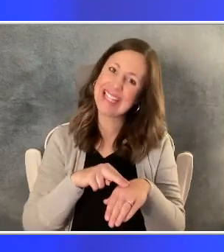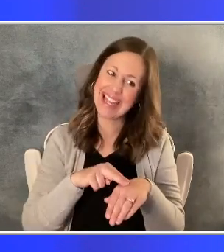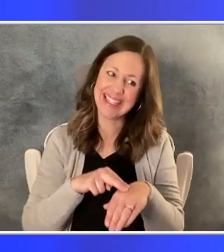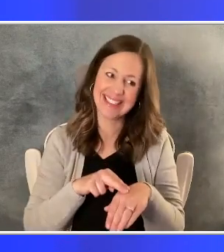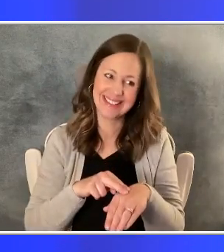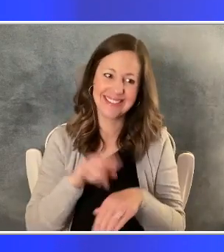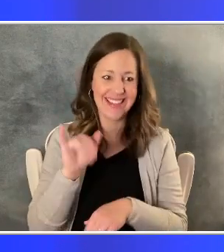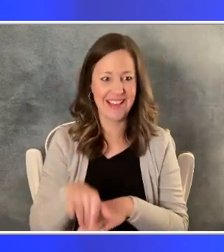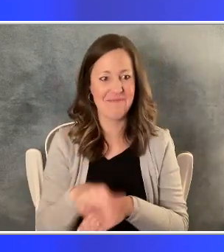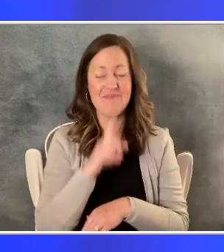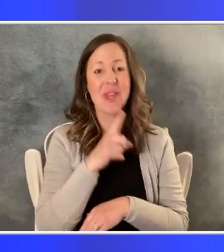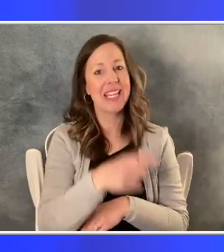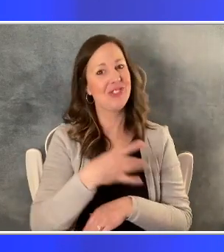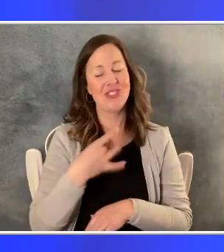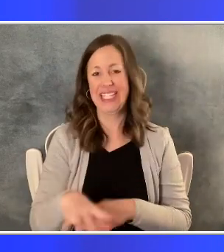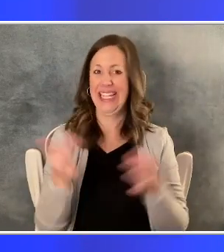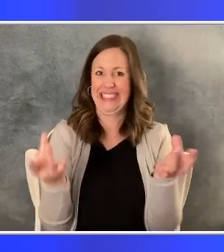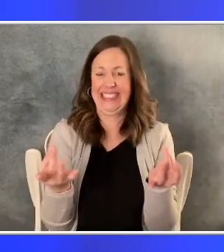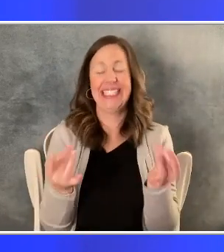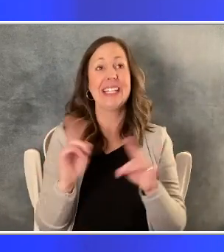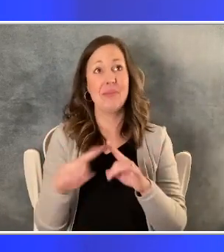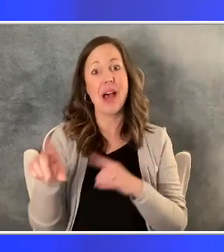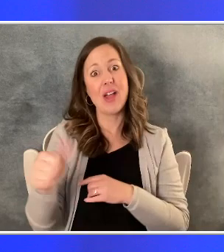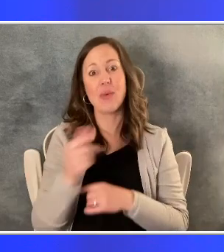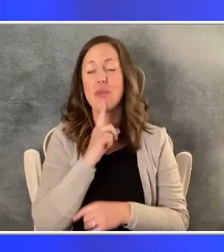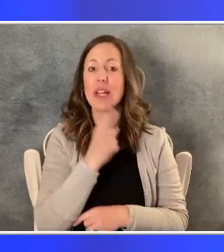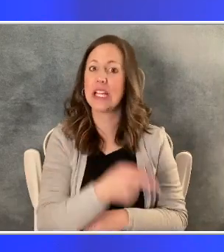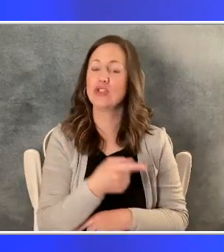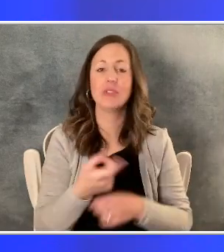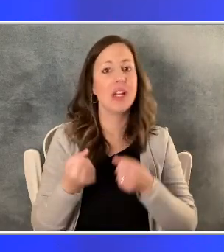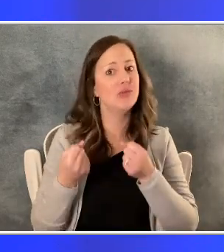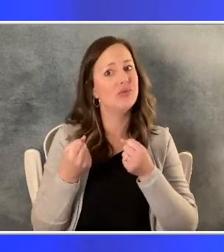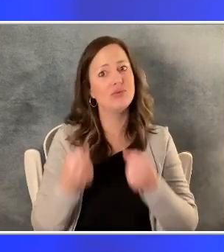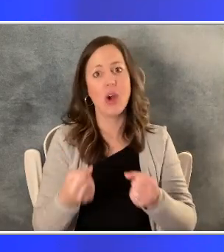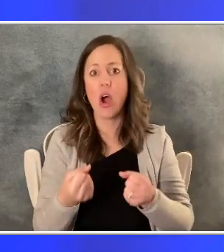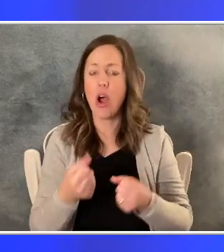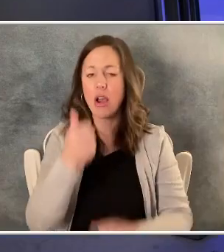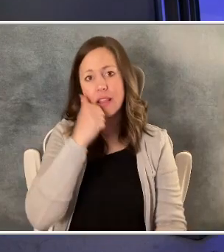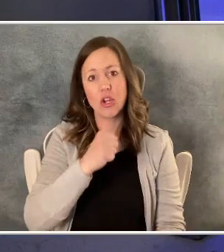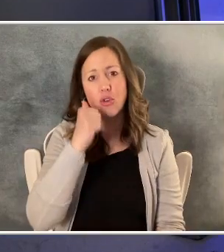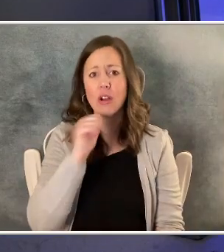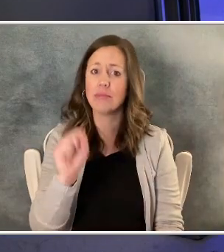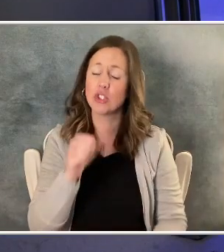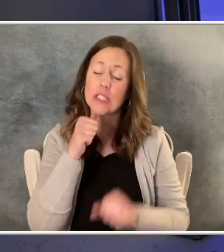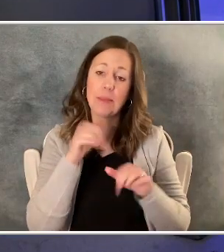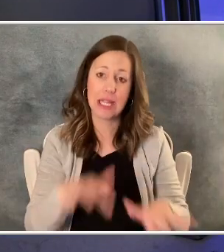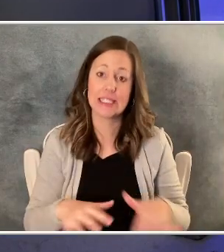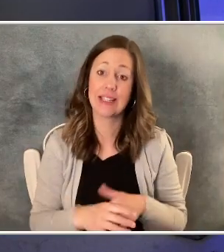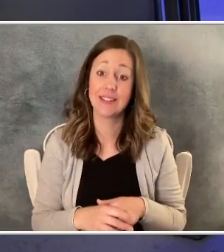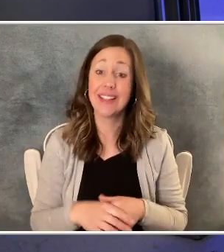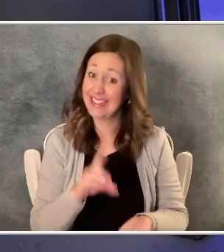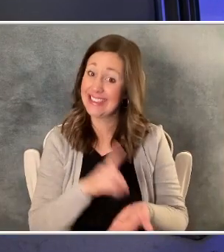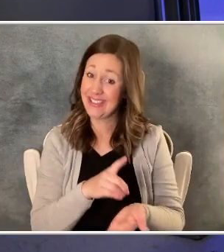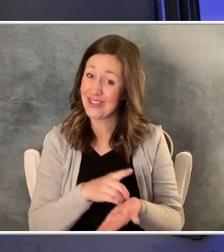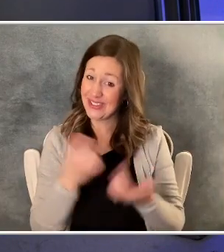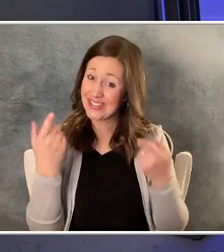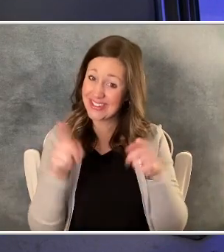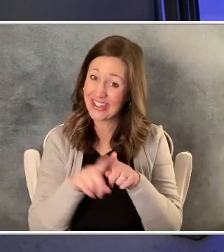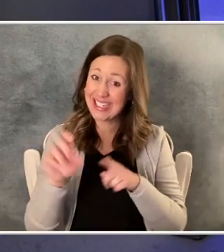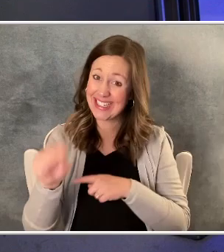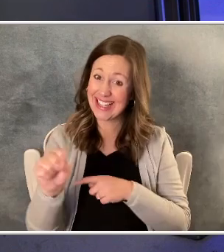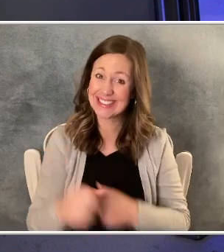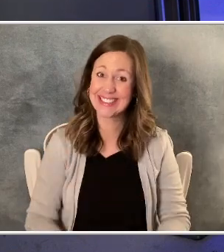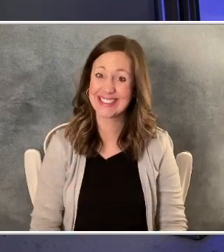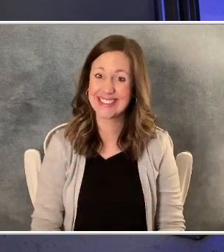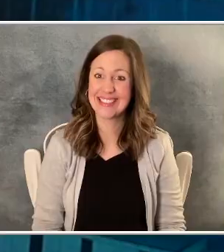didn't like the stickiness, but yes, she's a very strong little girl, absolute blessing. And you must agree, doctor? Oh, yes. Tell us what you know about Olivia.